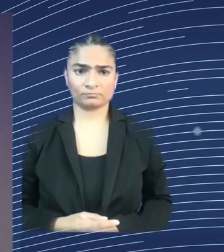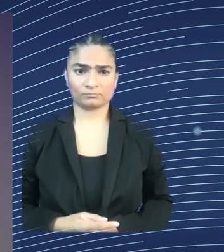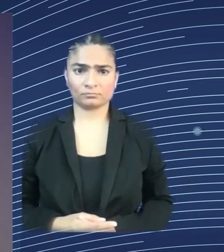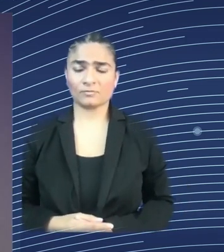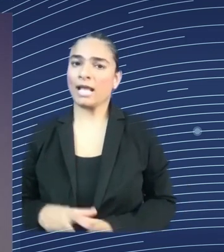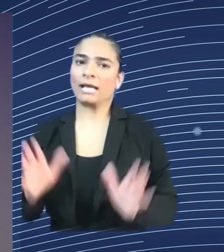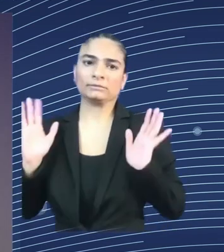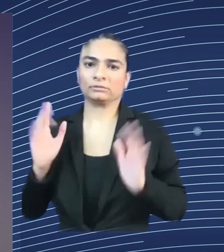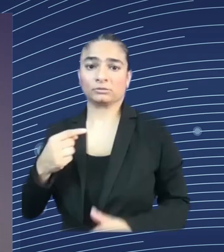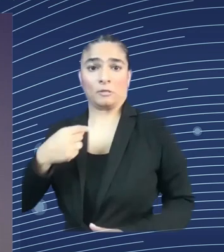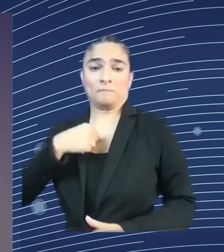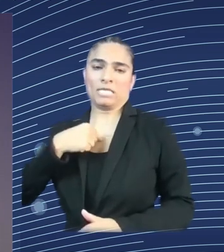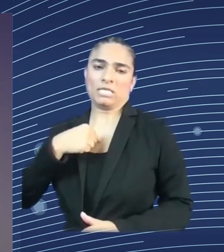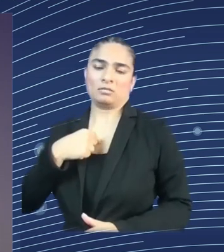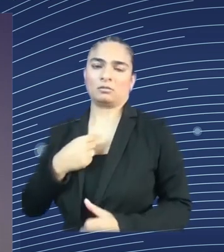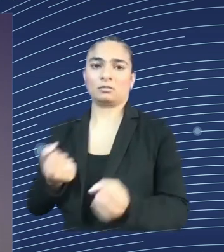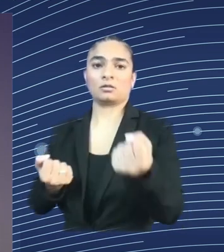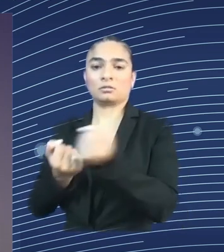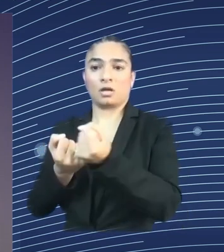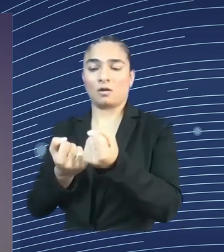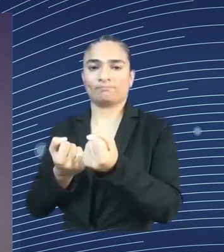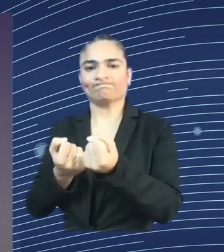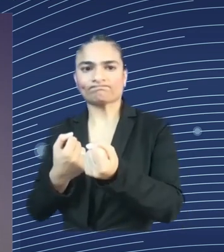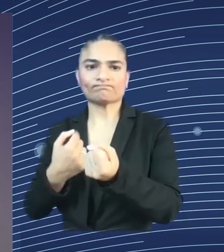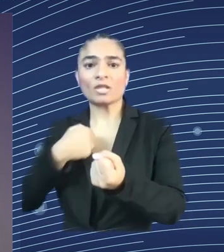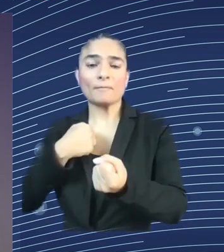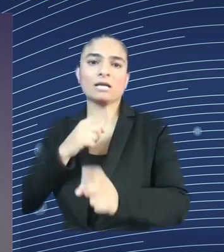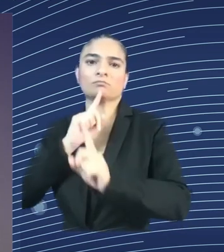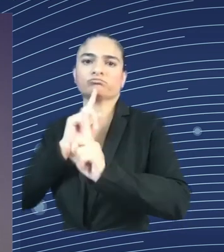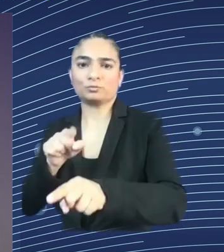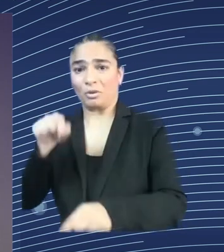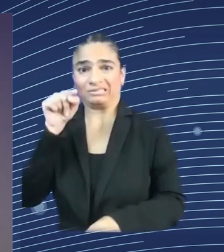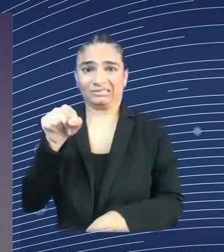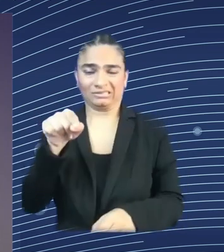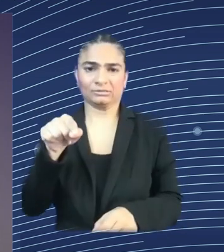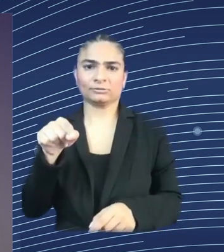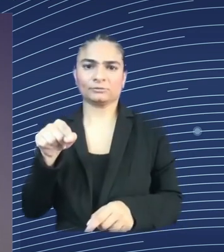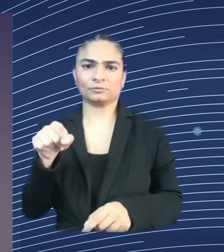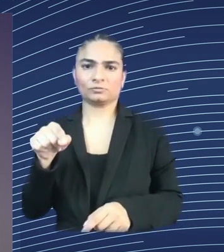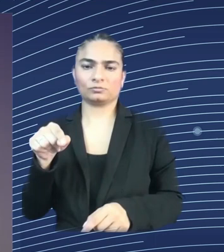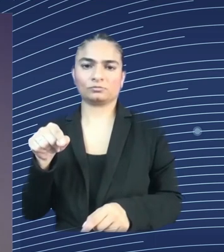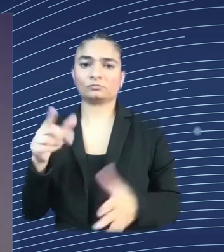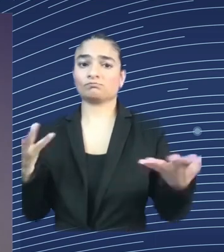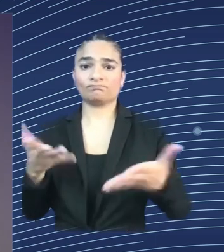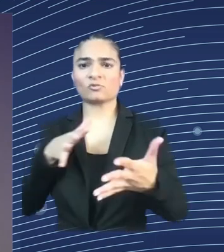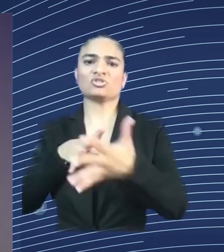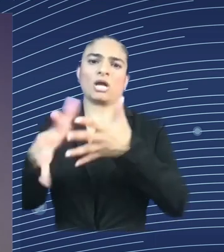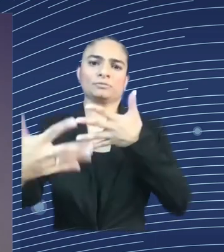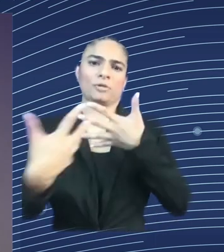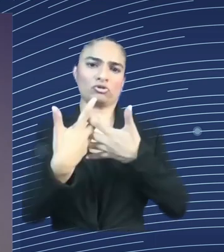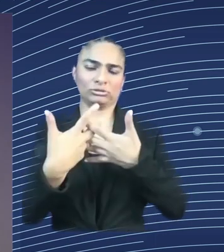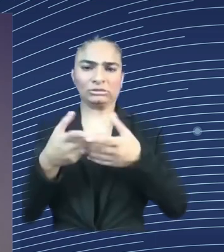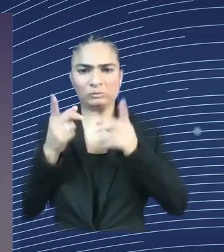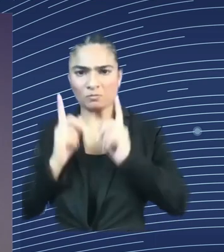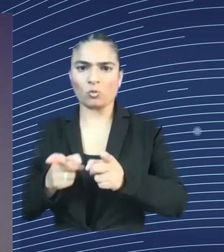transparency, which the public sector always has to be transparent, and should be also transparent what kind of AI